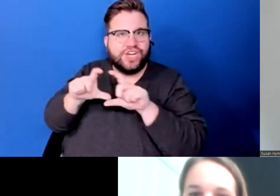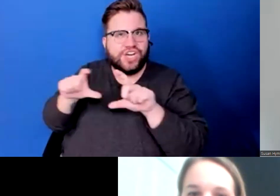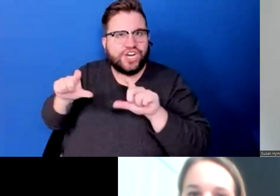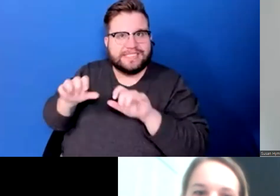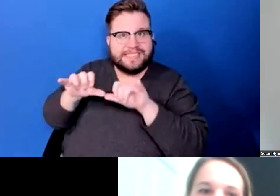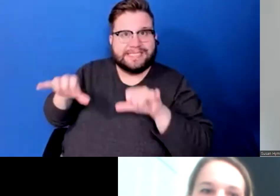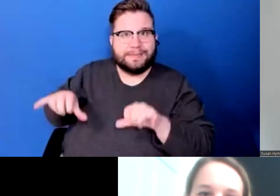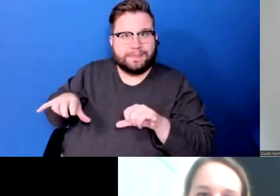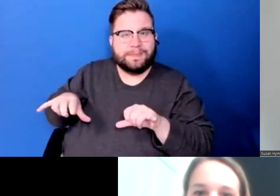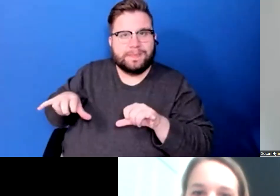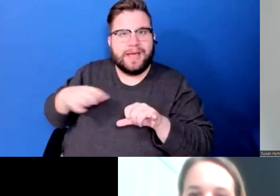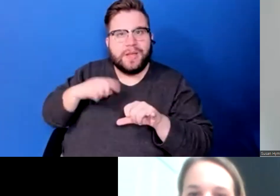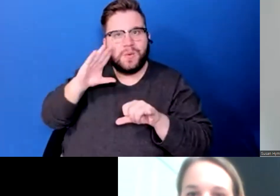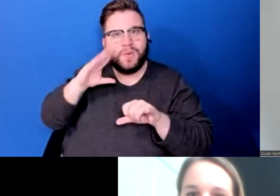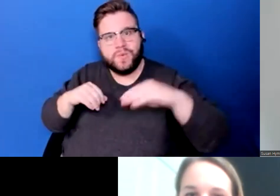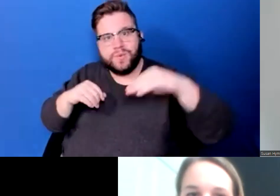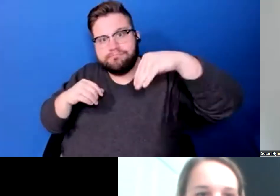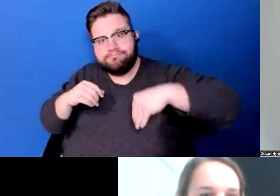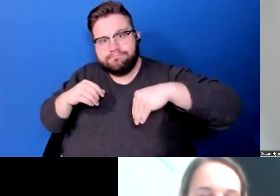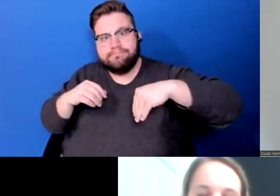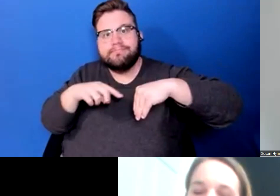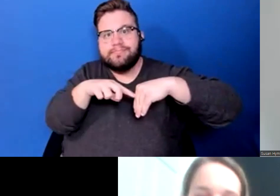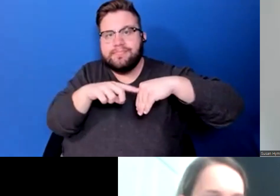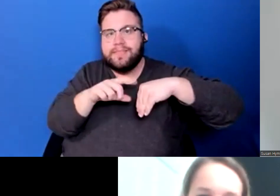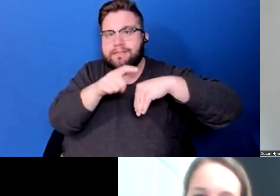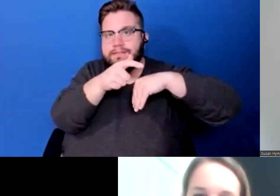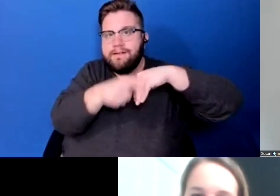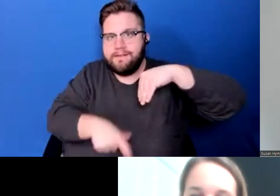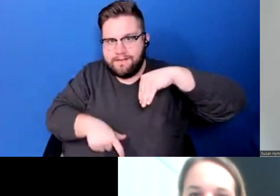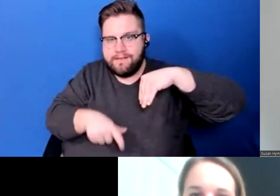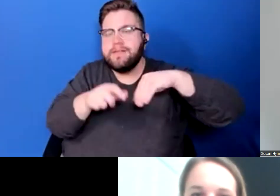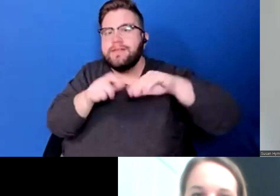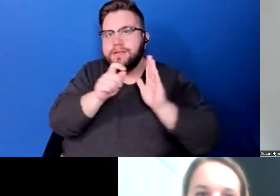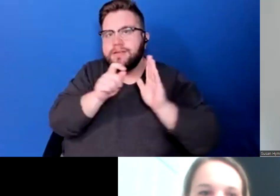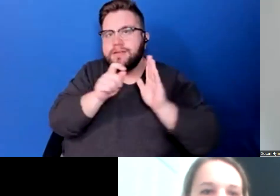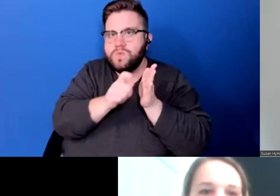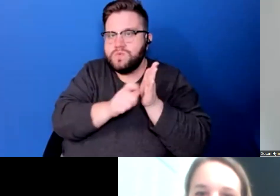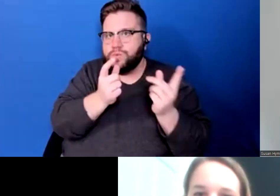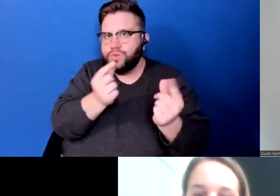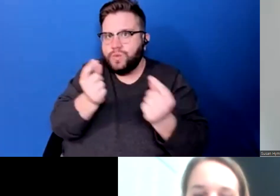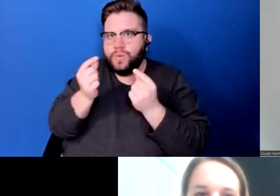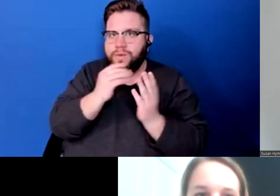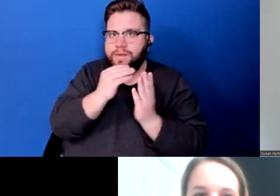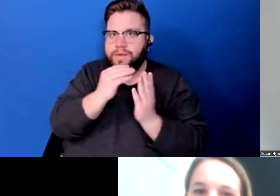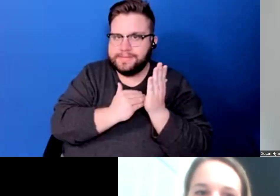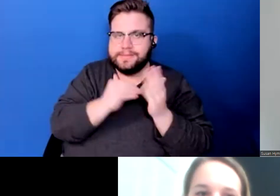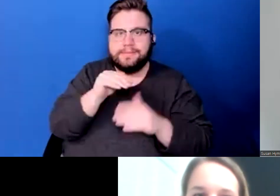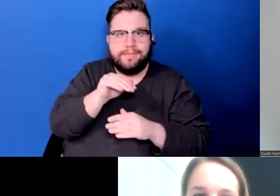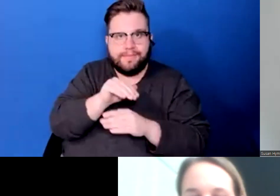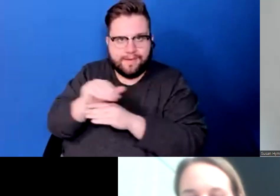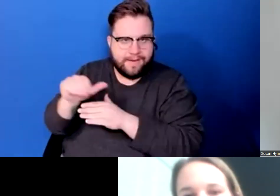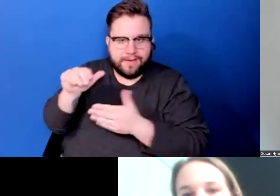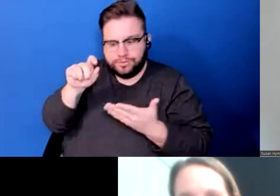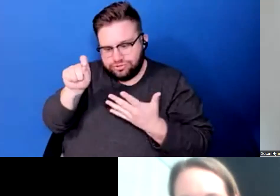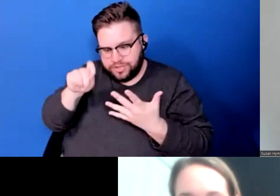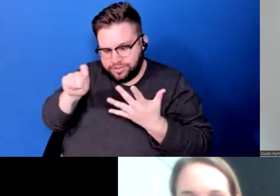paper in the pocket with checklists that the teacher, again, very generously wrote out the to-do list. I checked it off at night, everything was